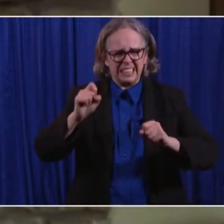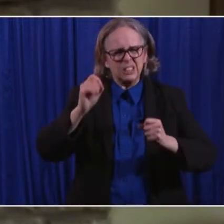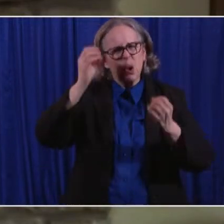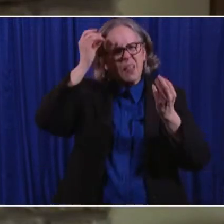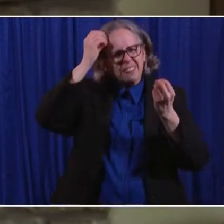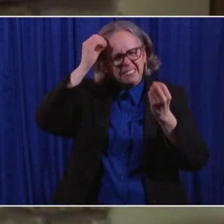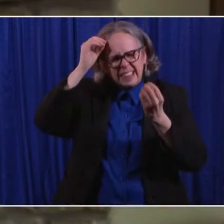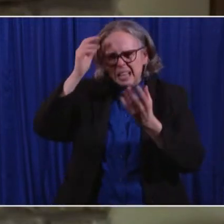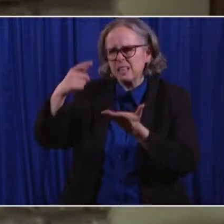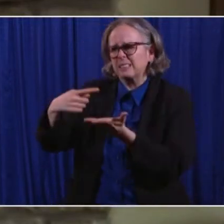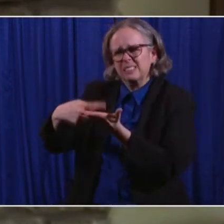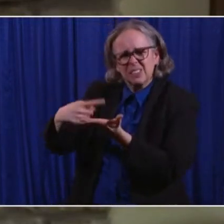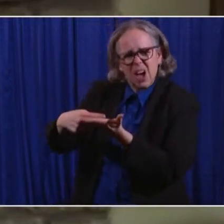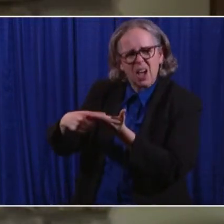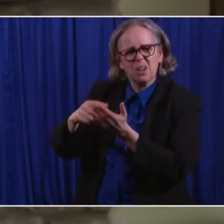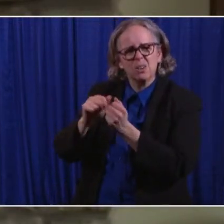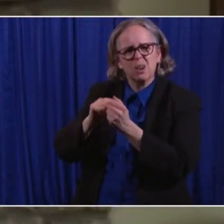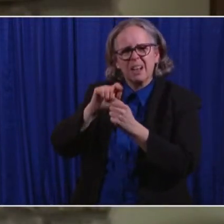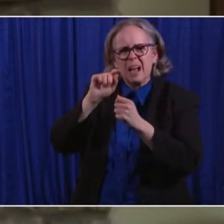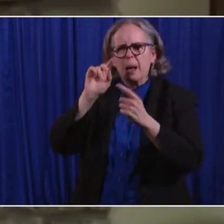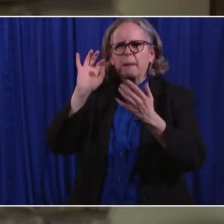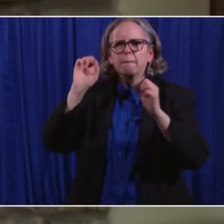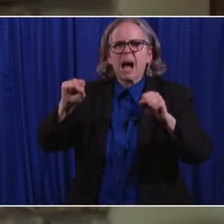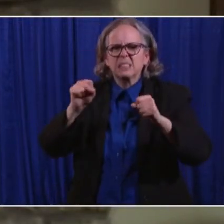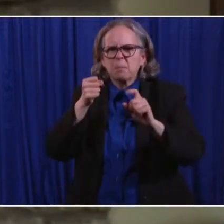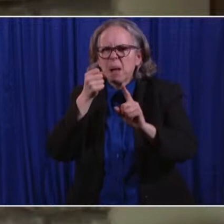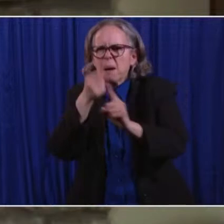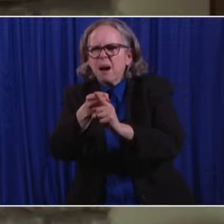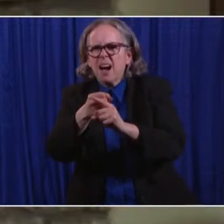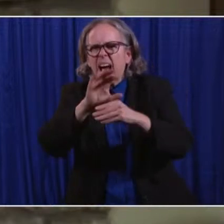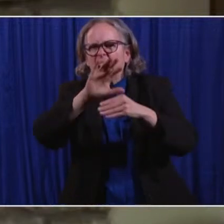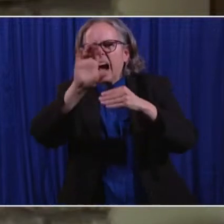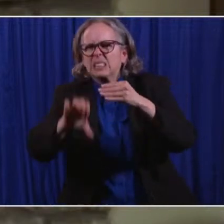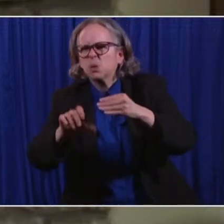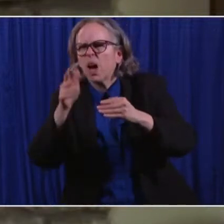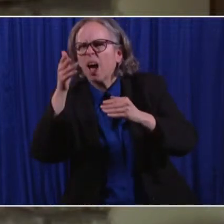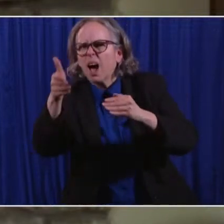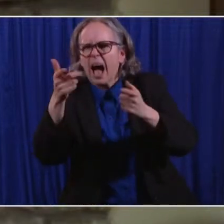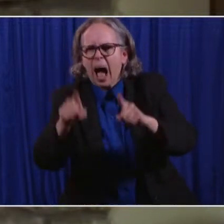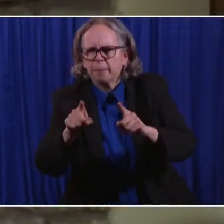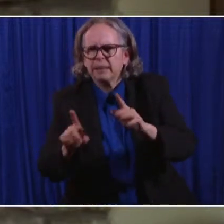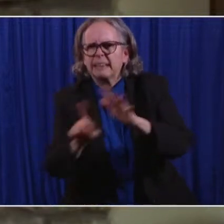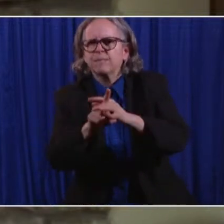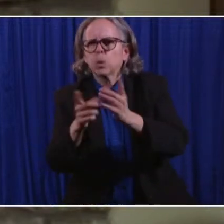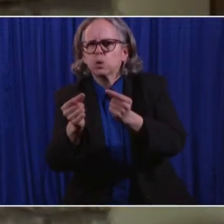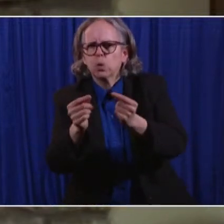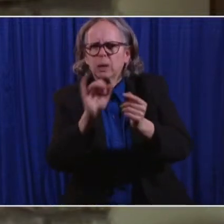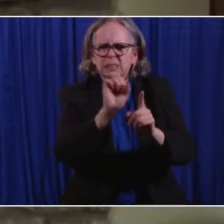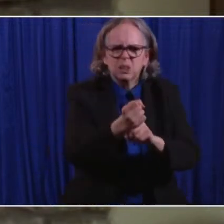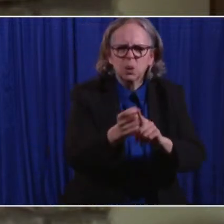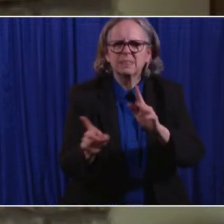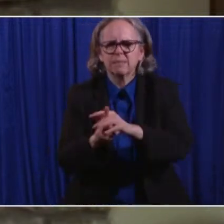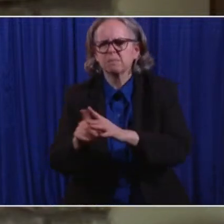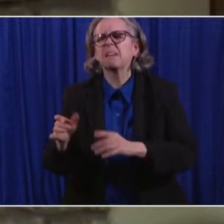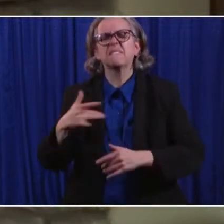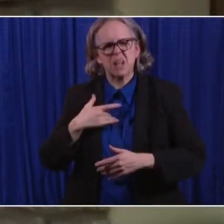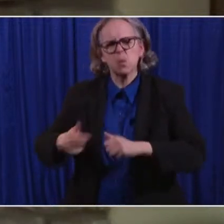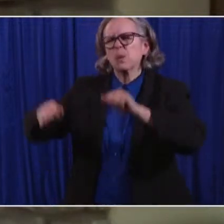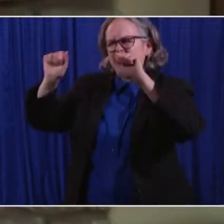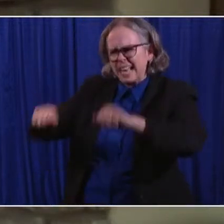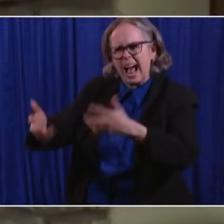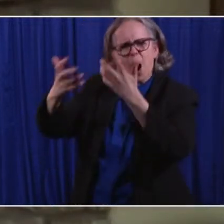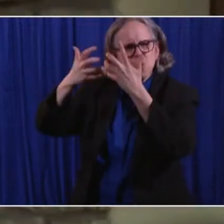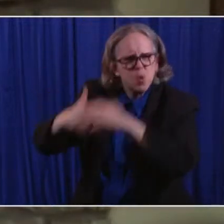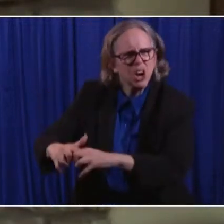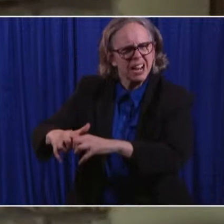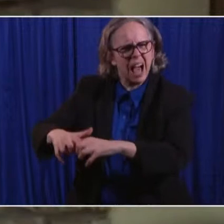ramifications. And there are things that we can work out there are ways, and we have